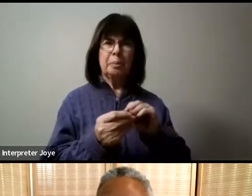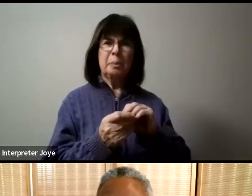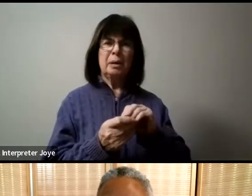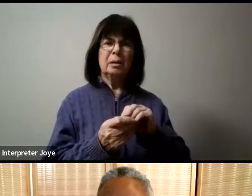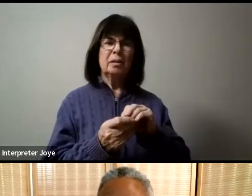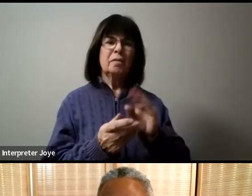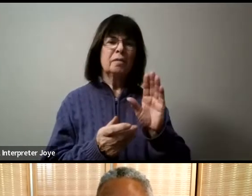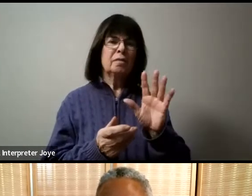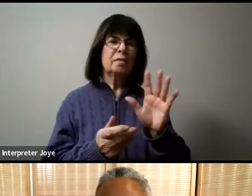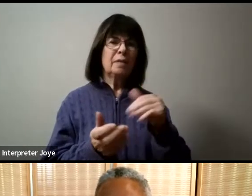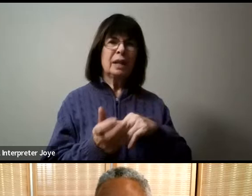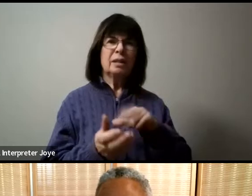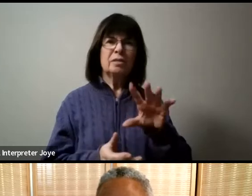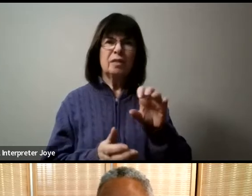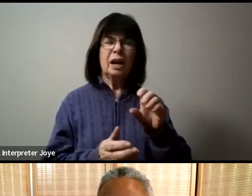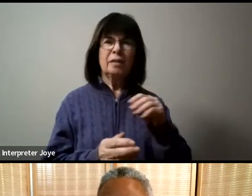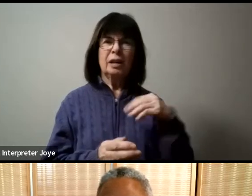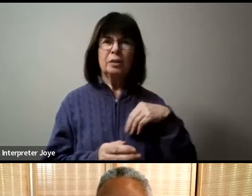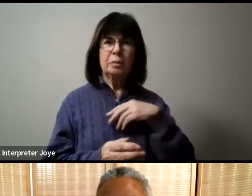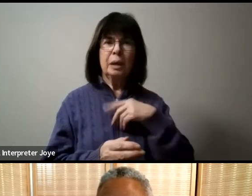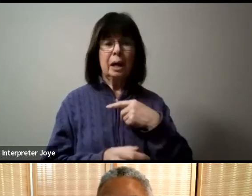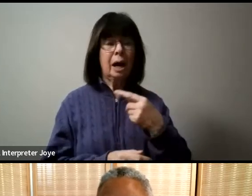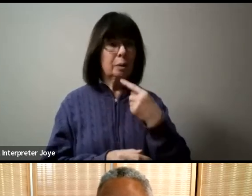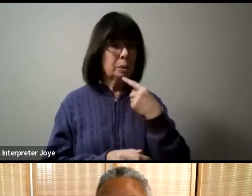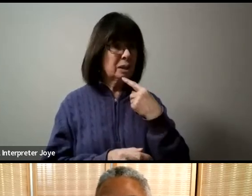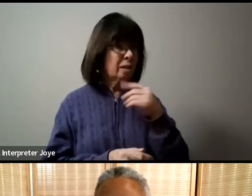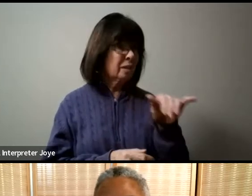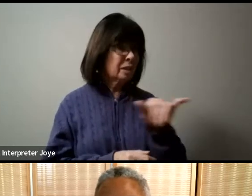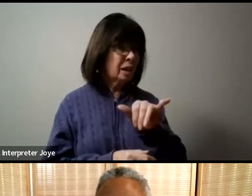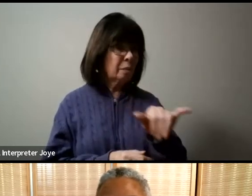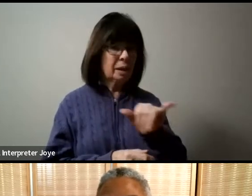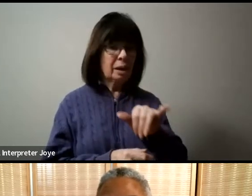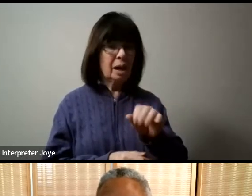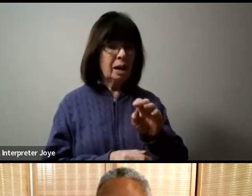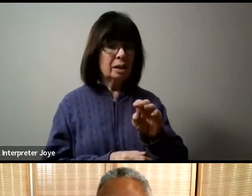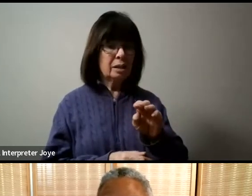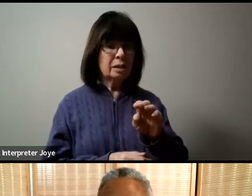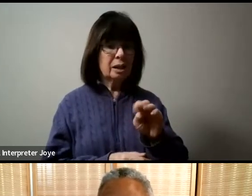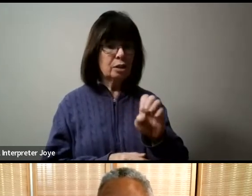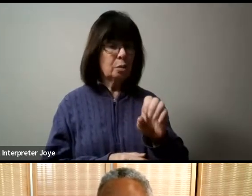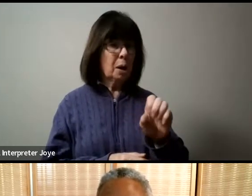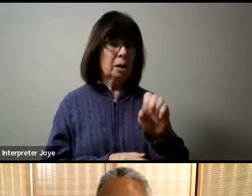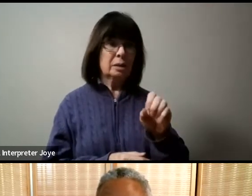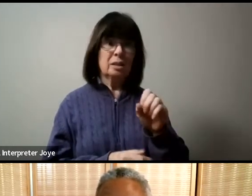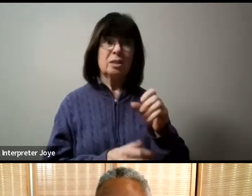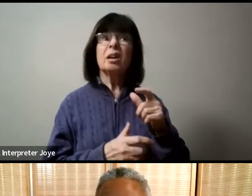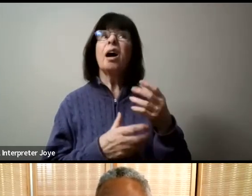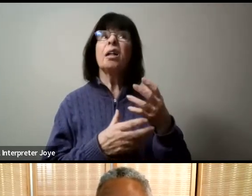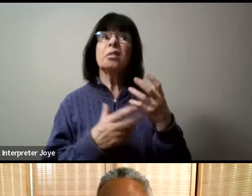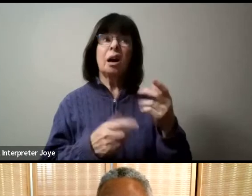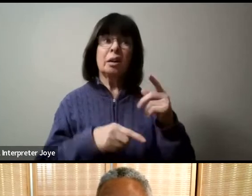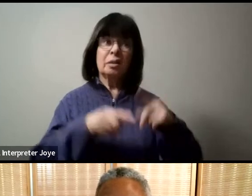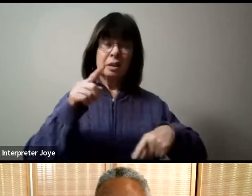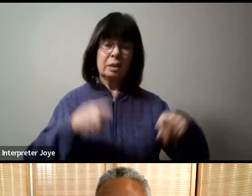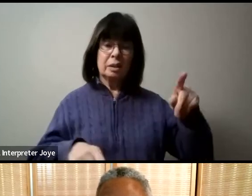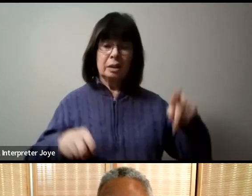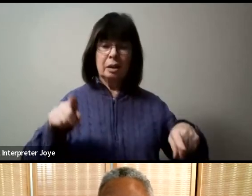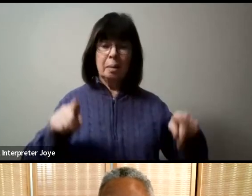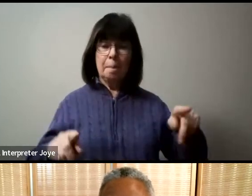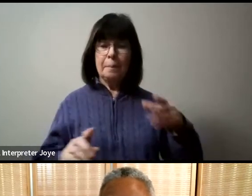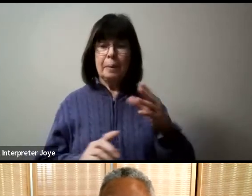And I would just echo Dr. Moss's comments. I think there's a lot of variability. But Dr. Abalata, to your